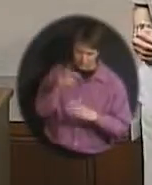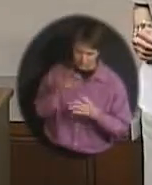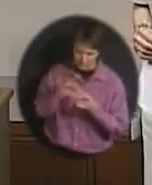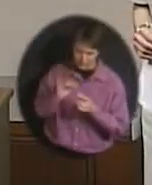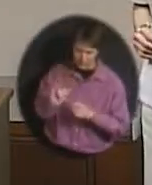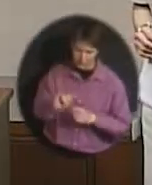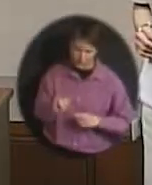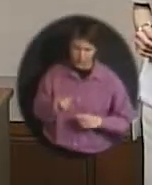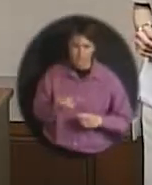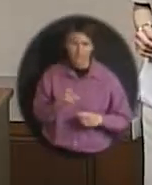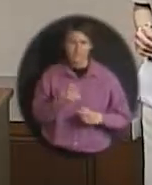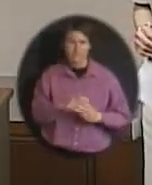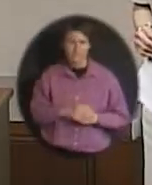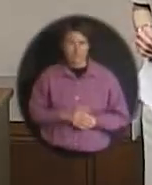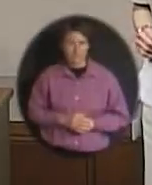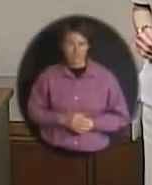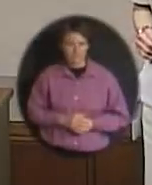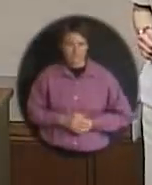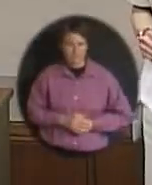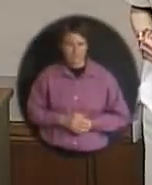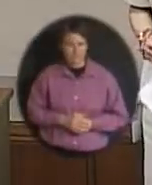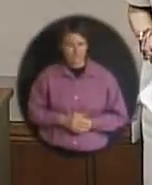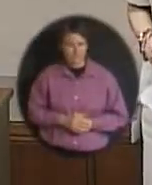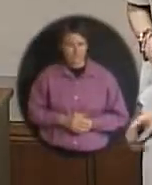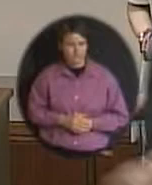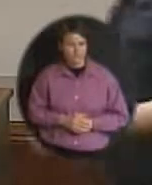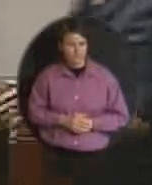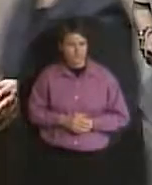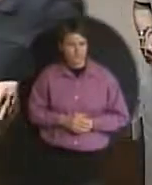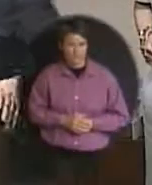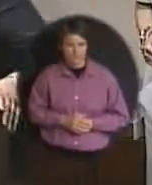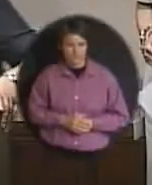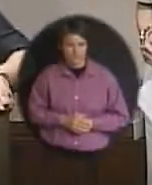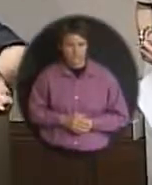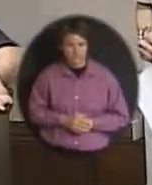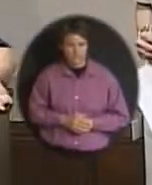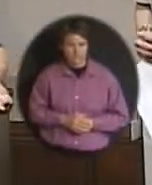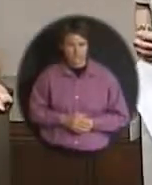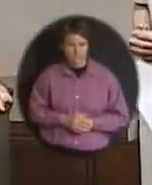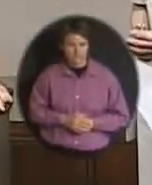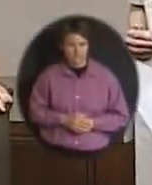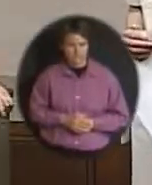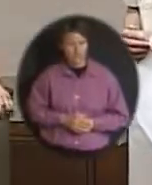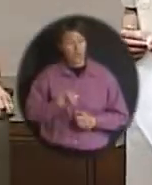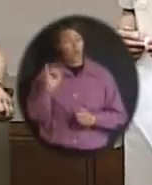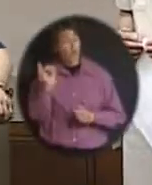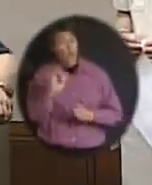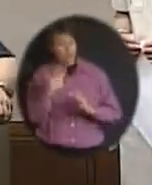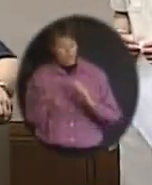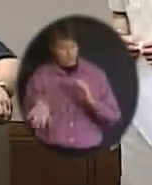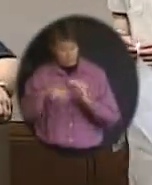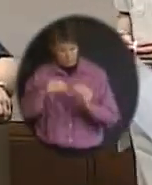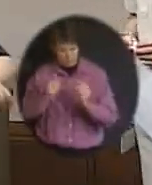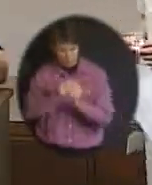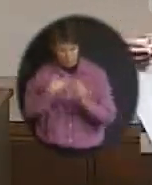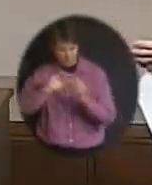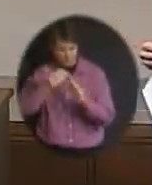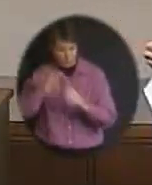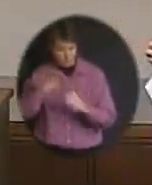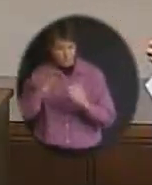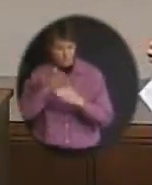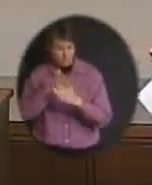is going to require a group effort. Yeah. Doesn't it always? In addition, with our community partners, we